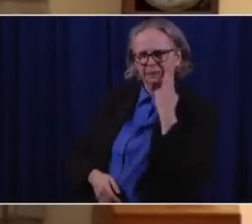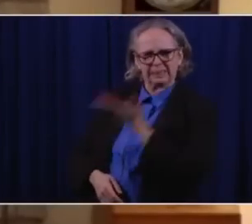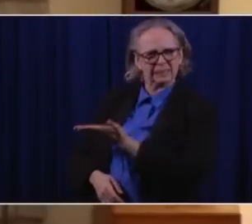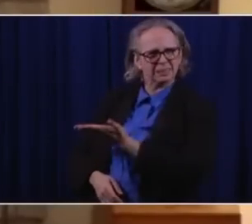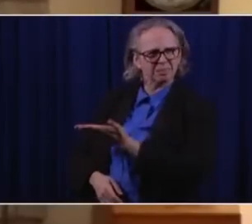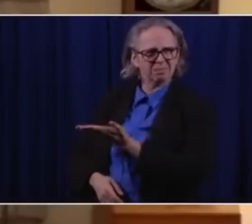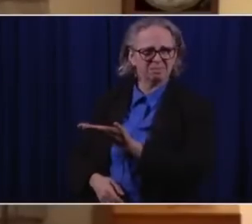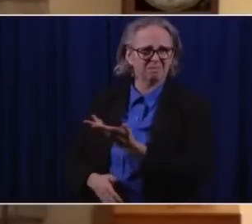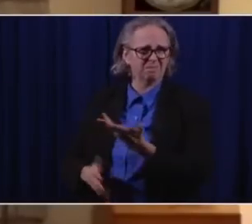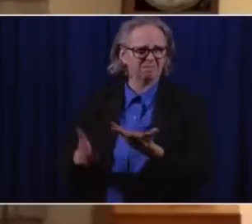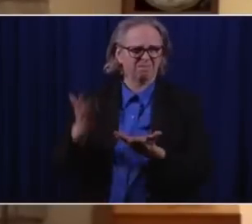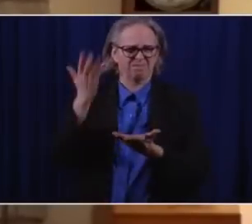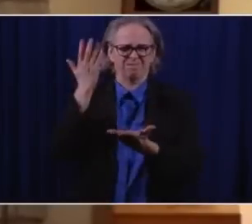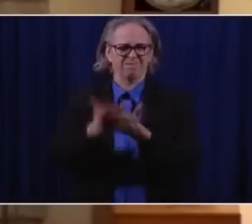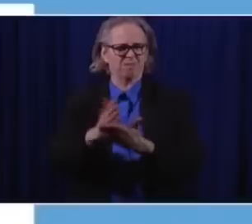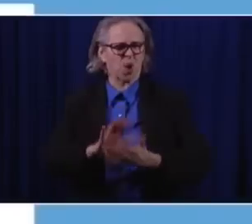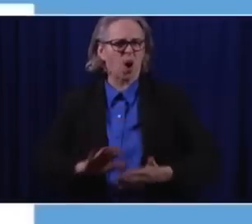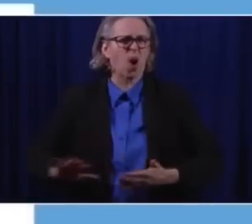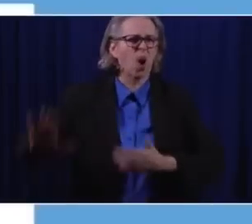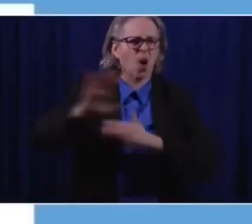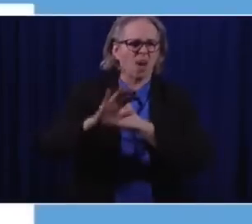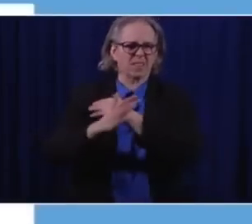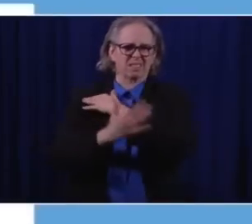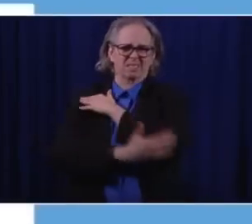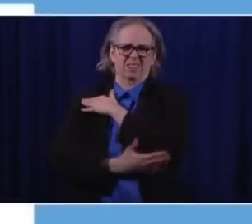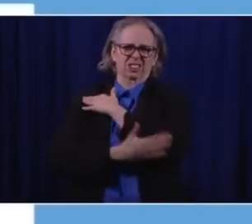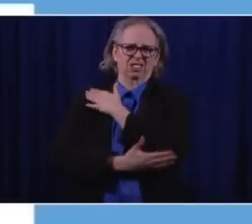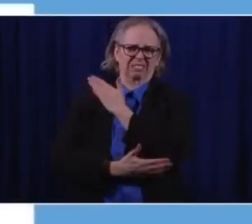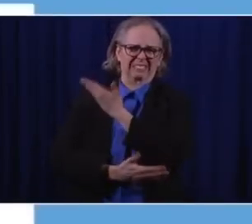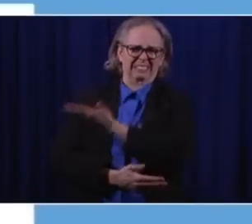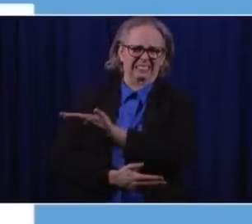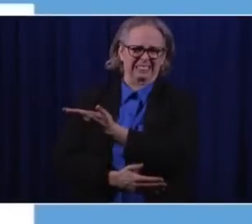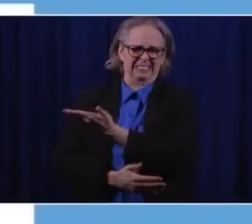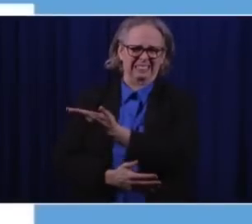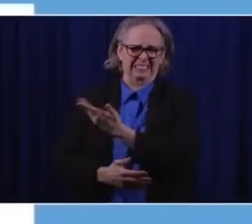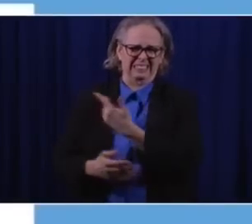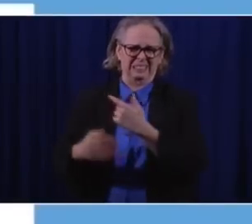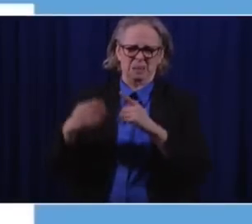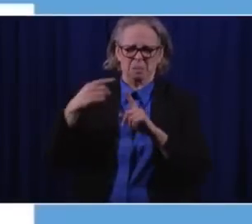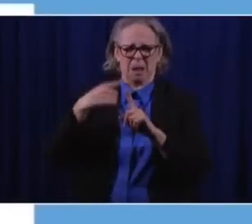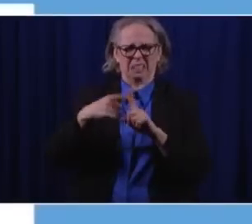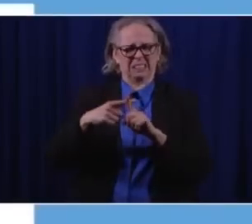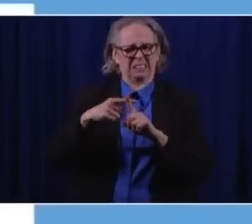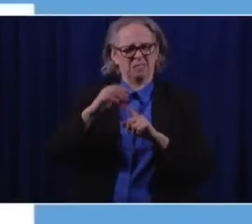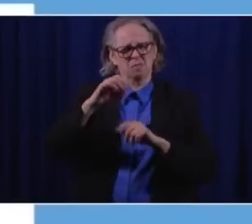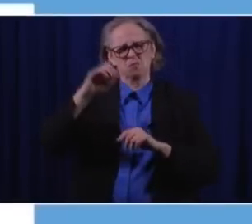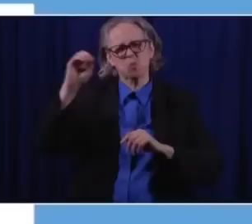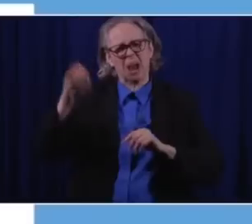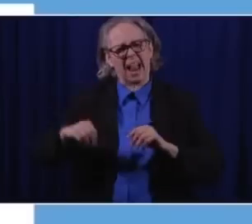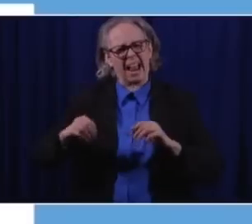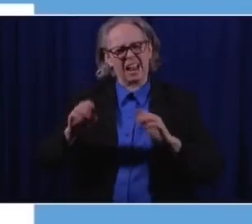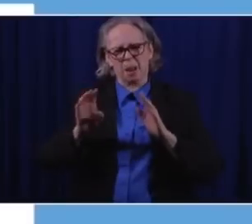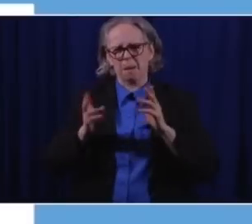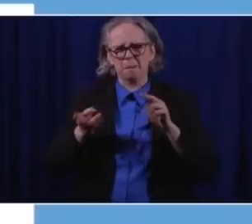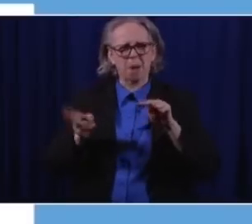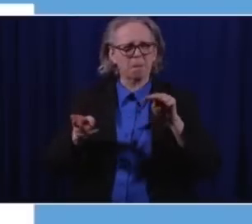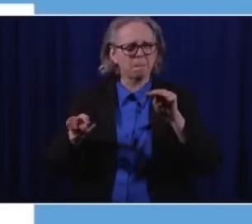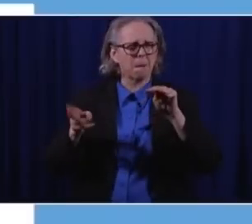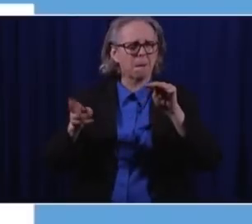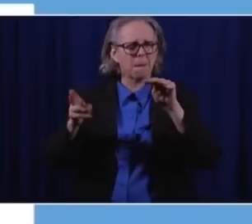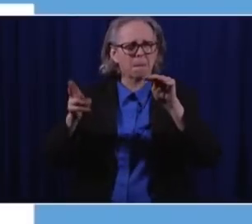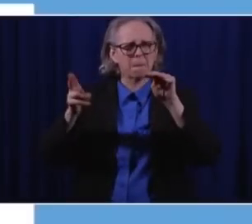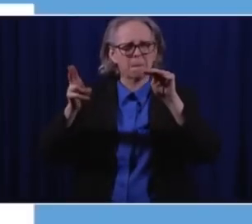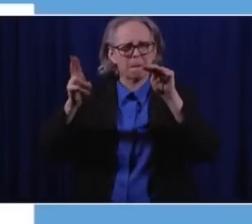across the country are clearly rising. Positivity rate, as you can see, is going up. You can see roughly where